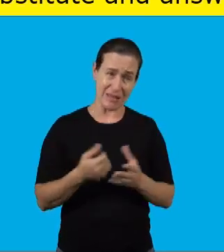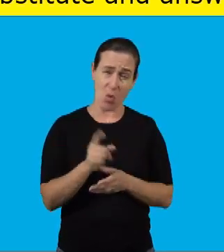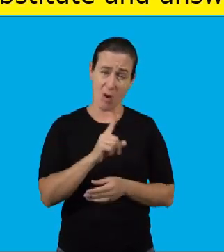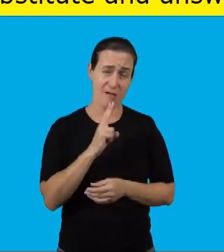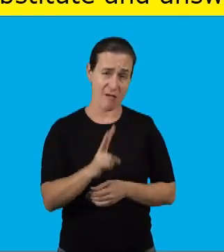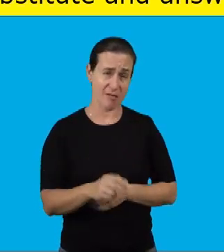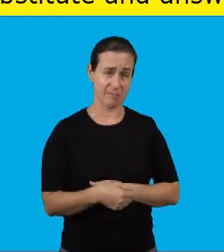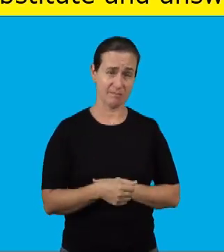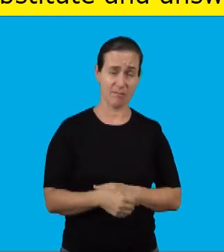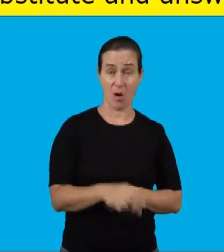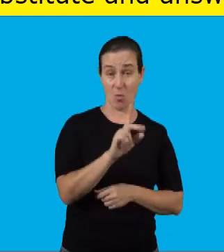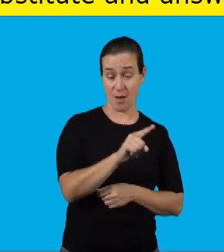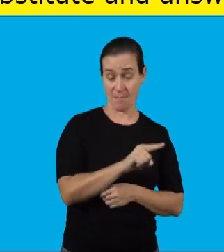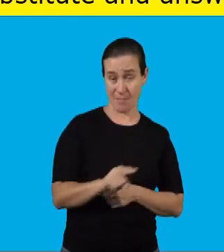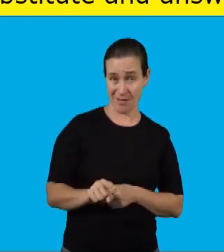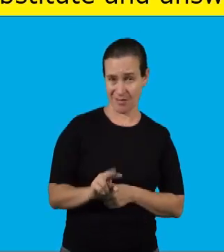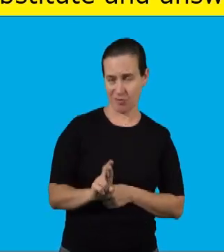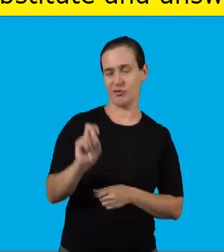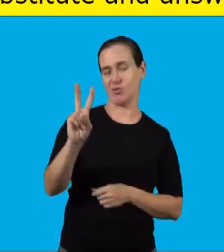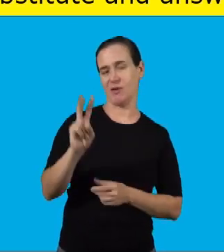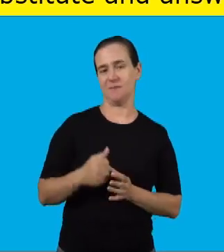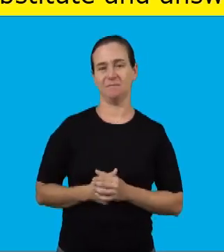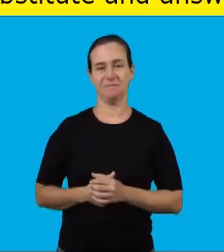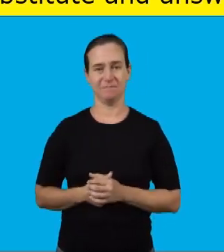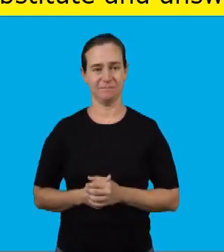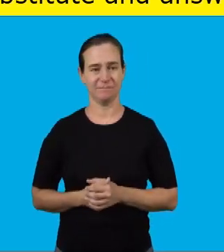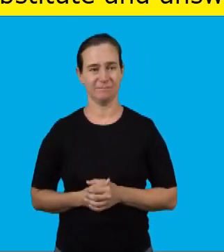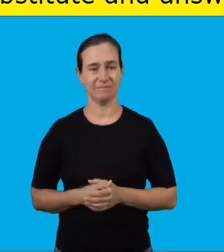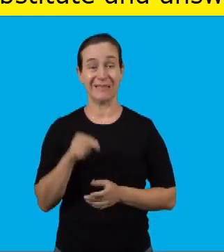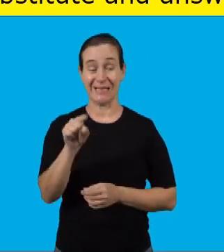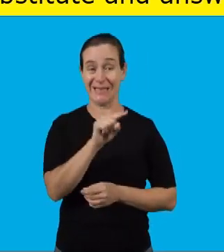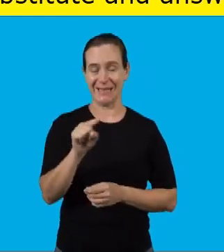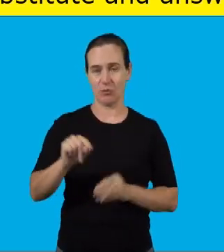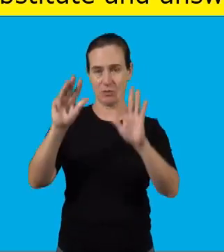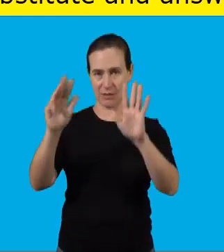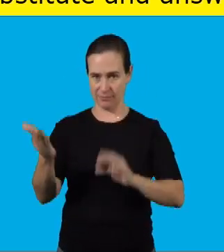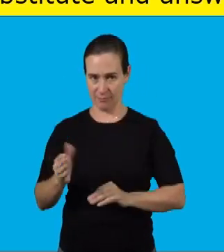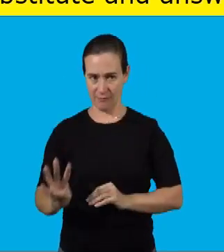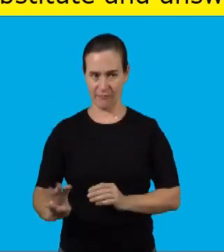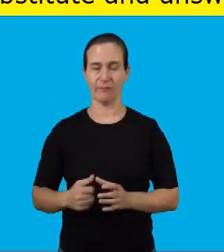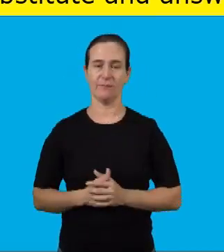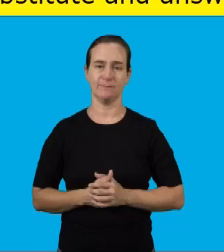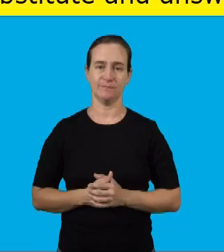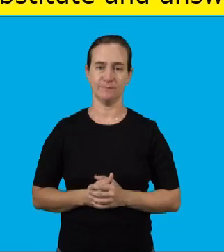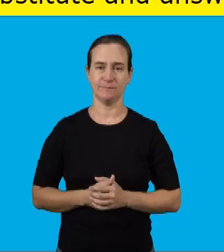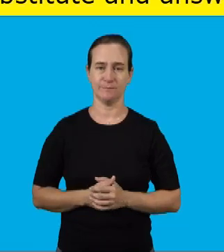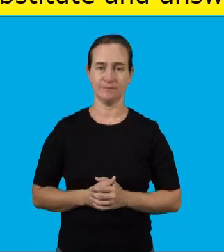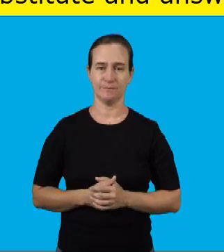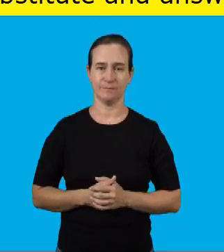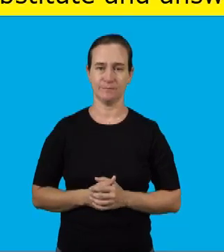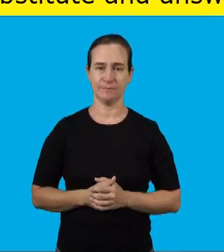be 1 minus r squared, and that is going to be equals to 9 divided by 4.